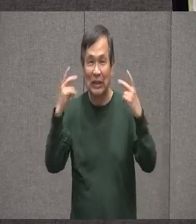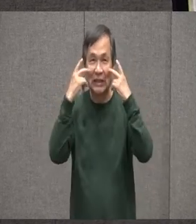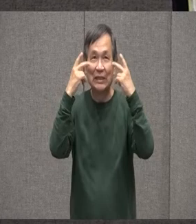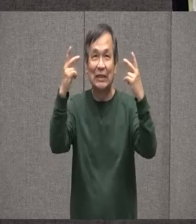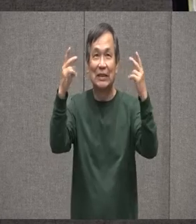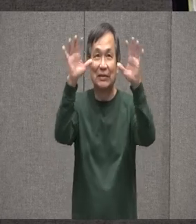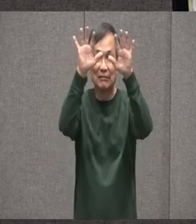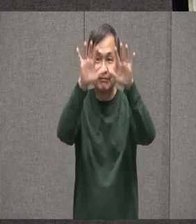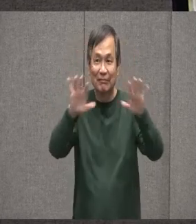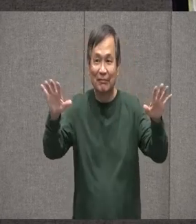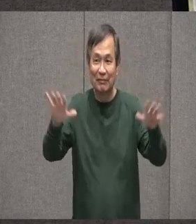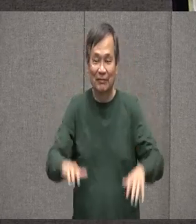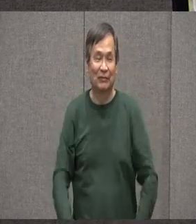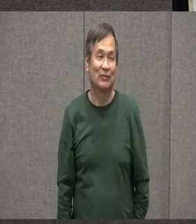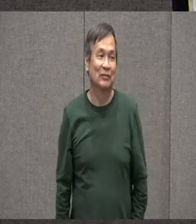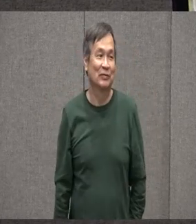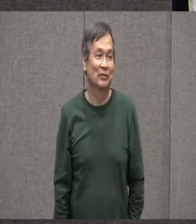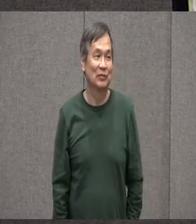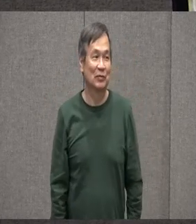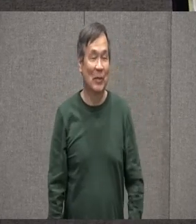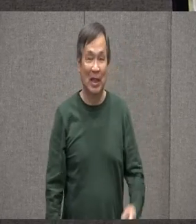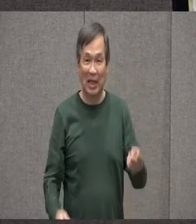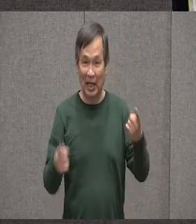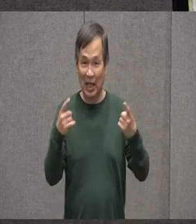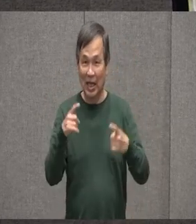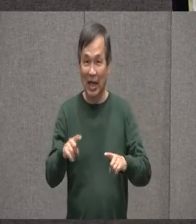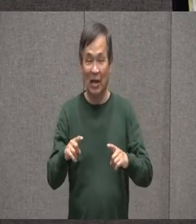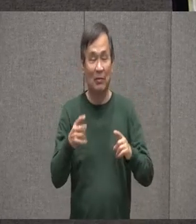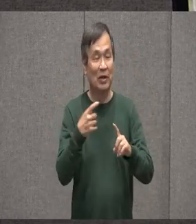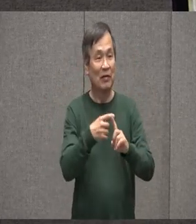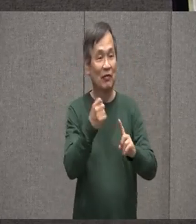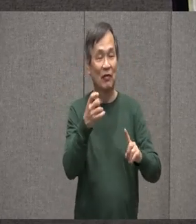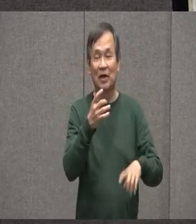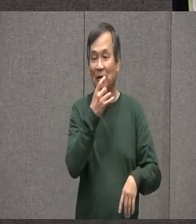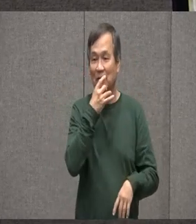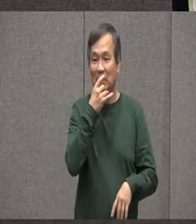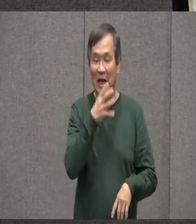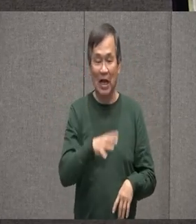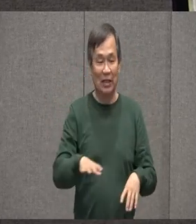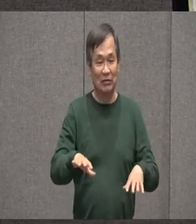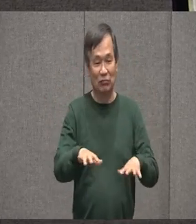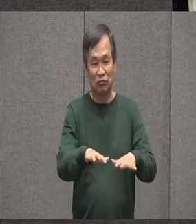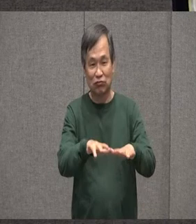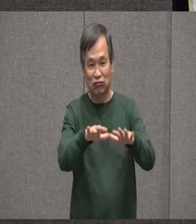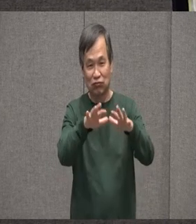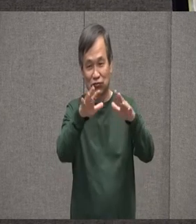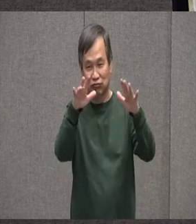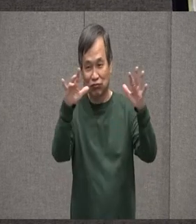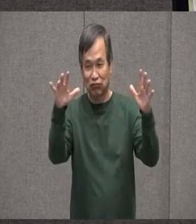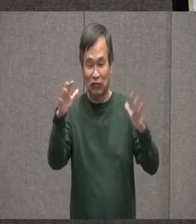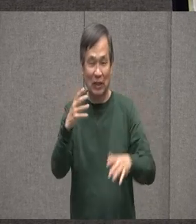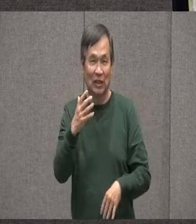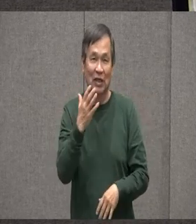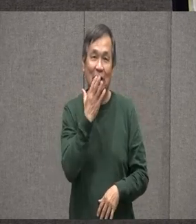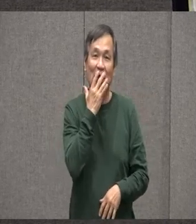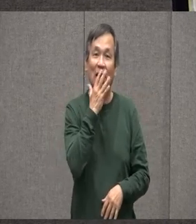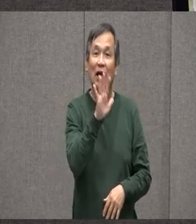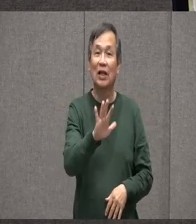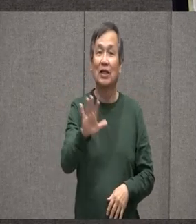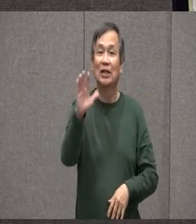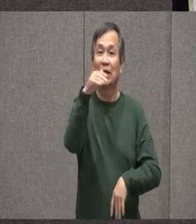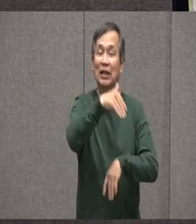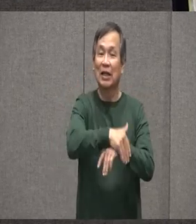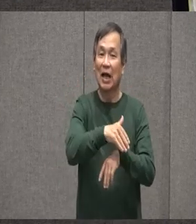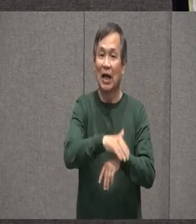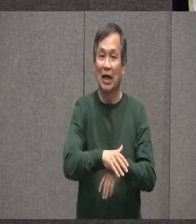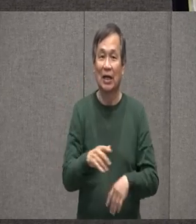east. A soft frosty glow slowly covered the snow while bright colors lit the dim night. They had come